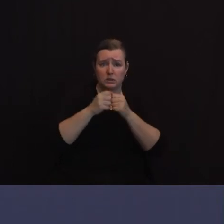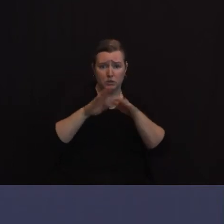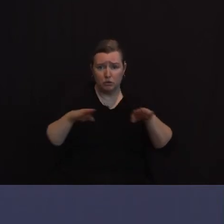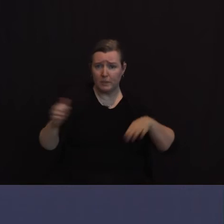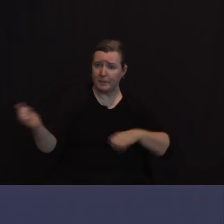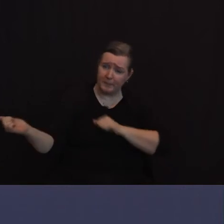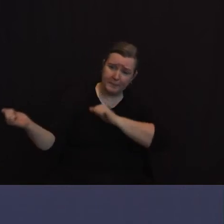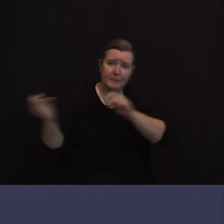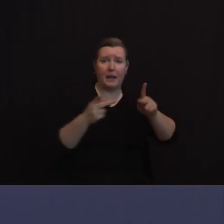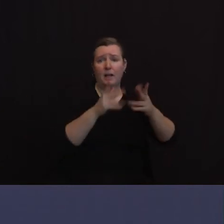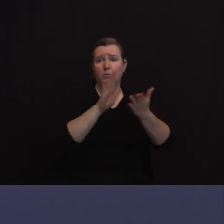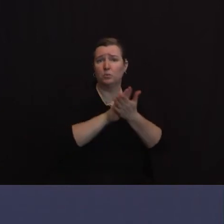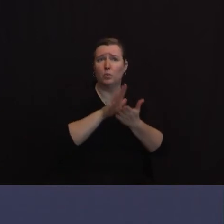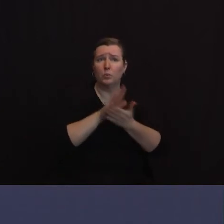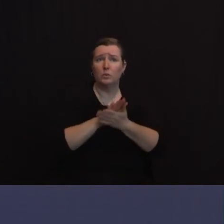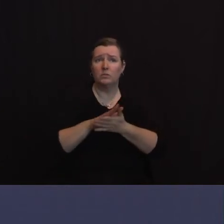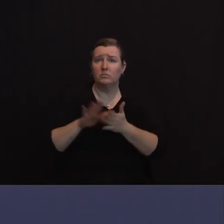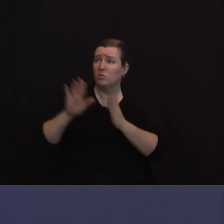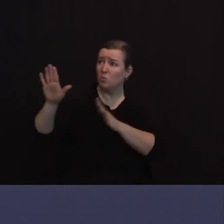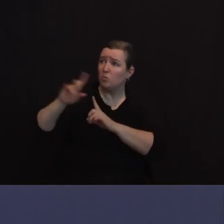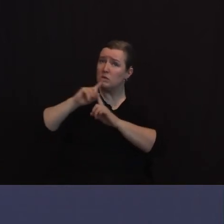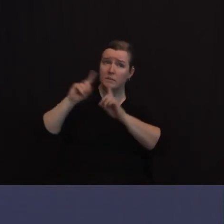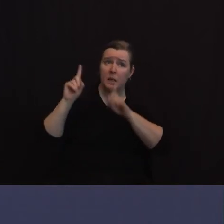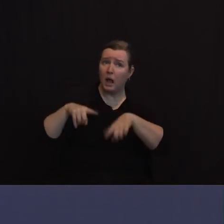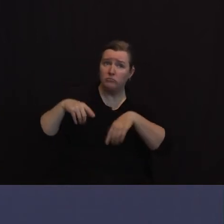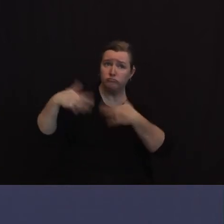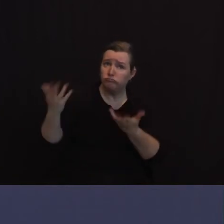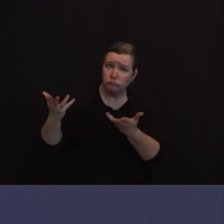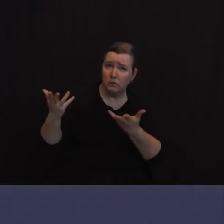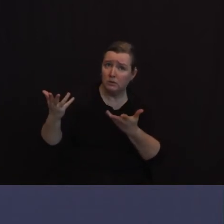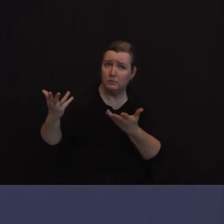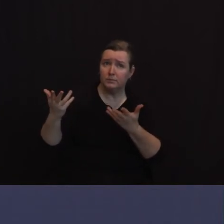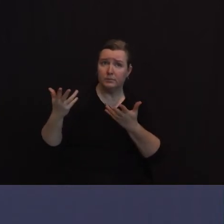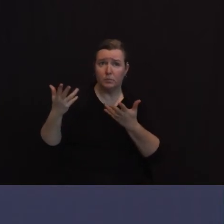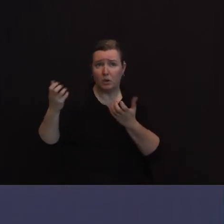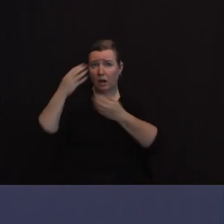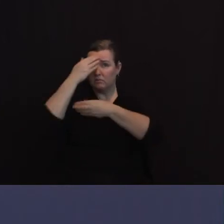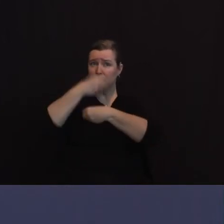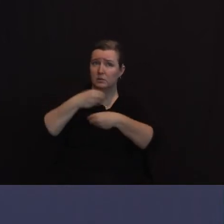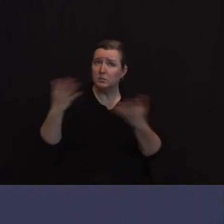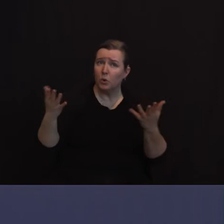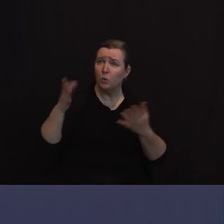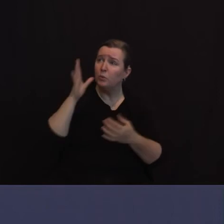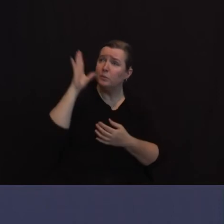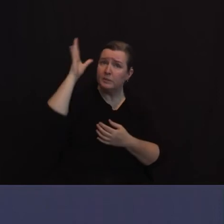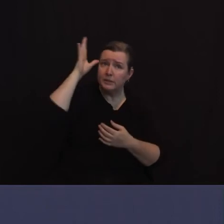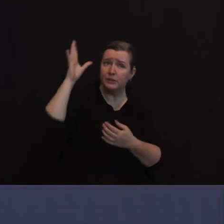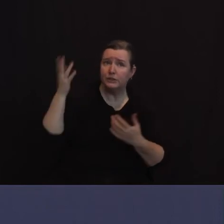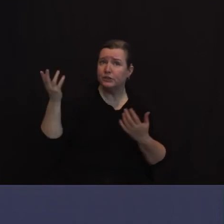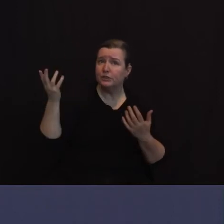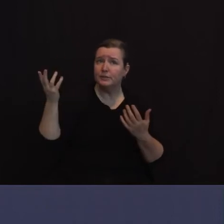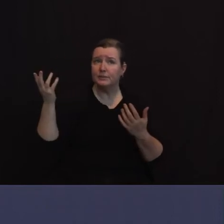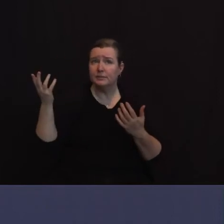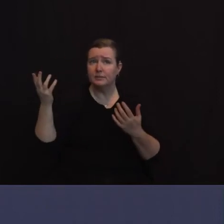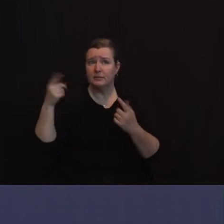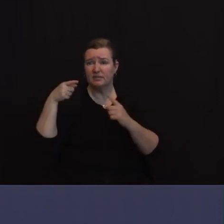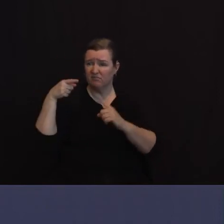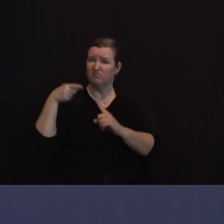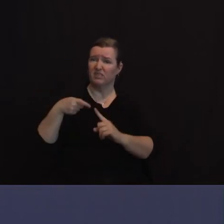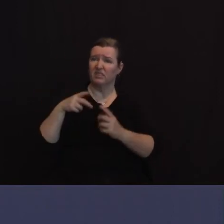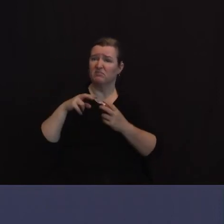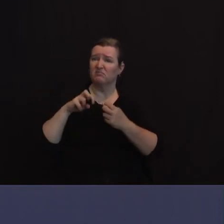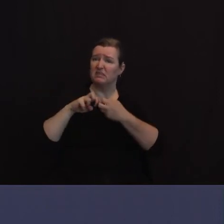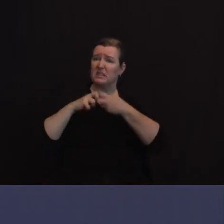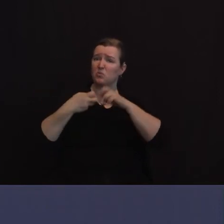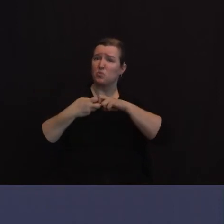reaction? What do you want parents to be aware of? What do you want them to keep in mind on this issue? Are you concerned,